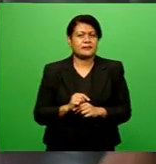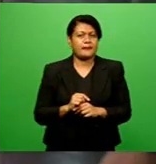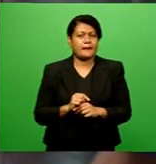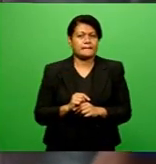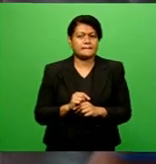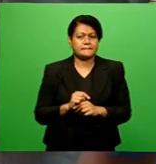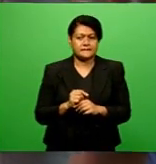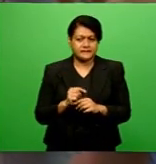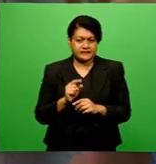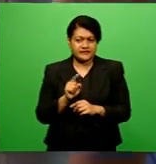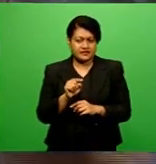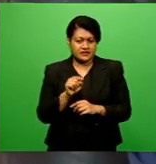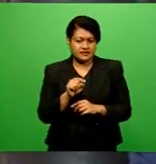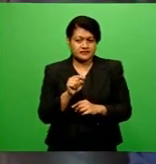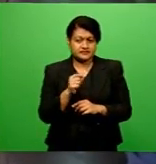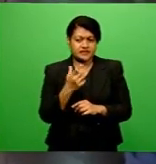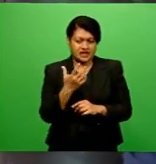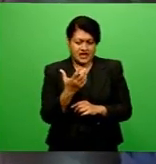come under our red zone